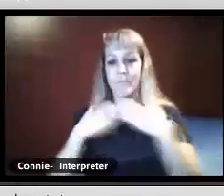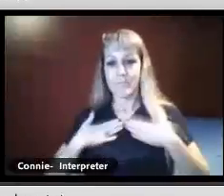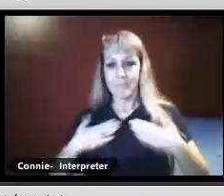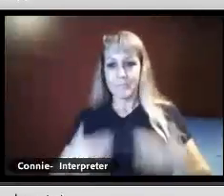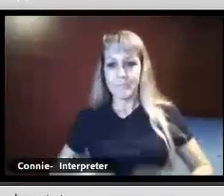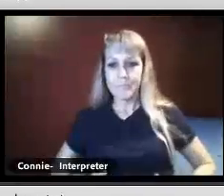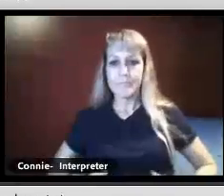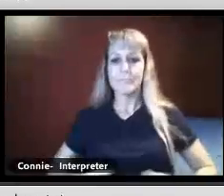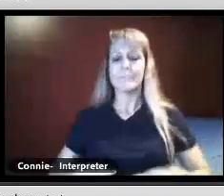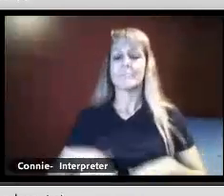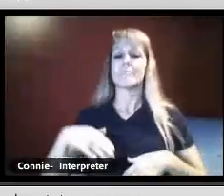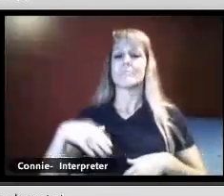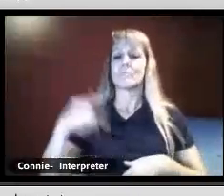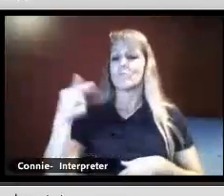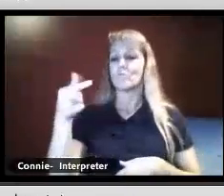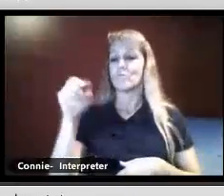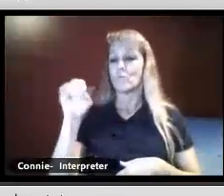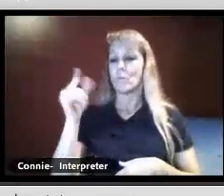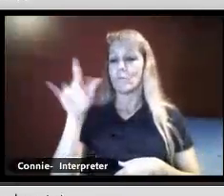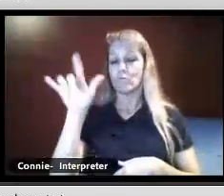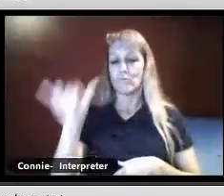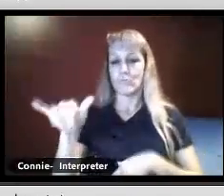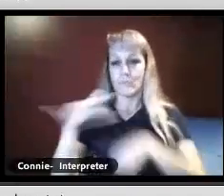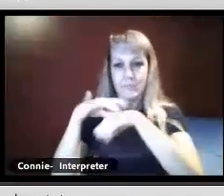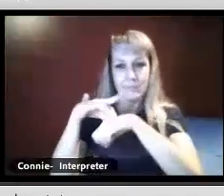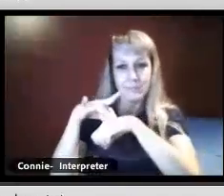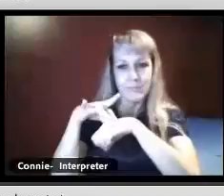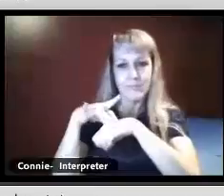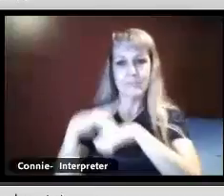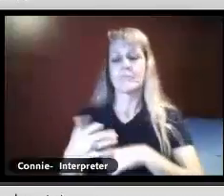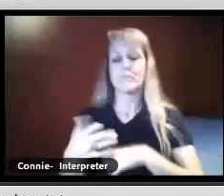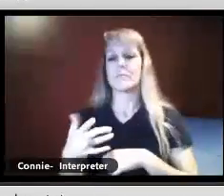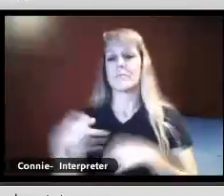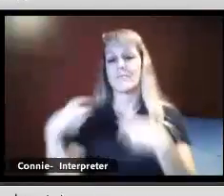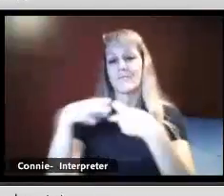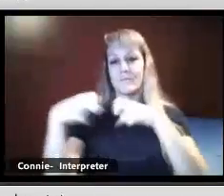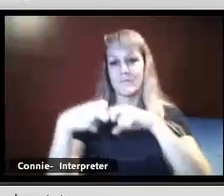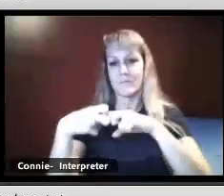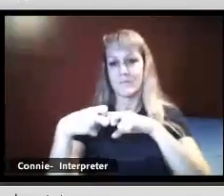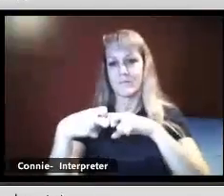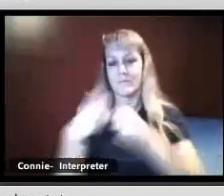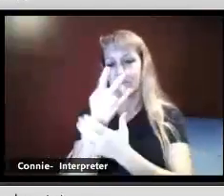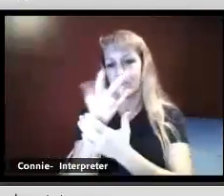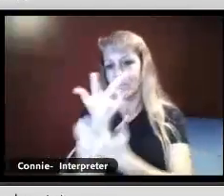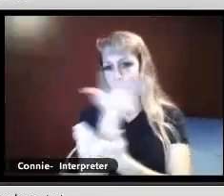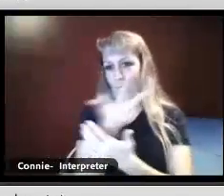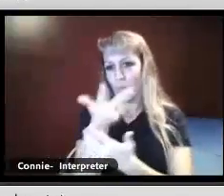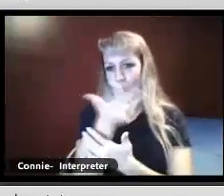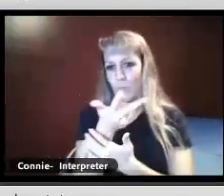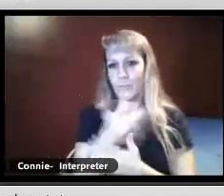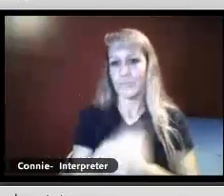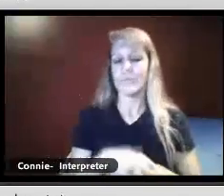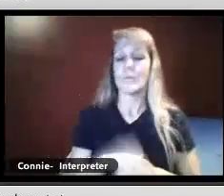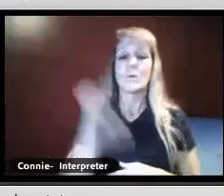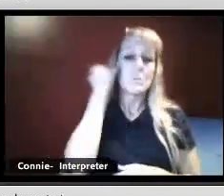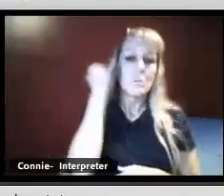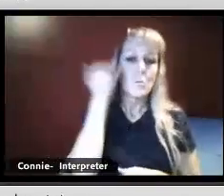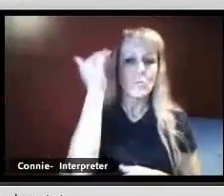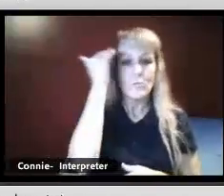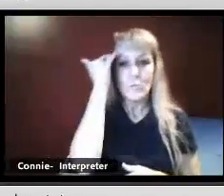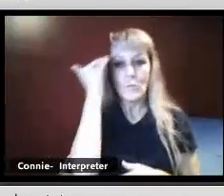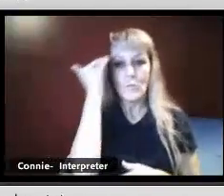physics. So if, for example, you knew you were dealing with a class of 8 to